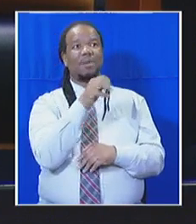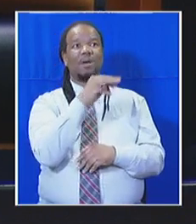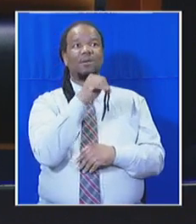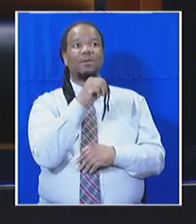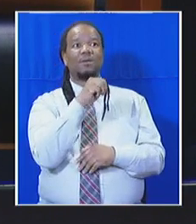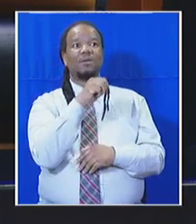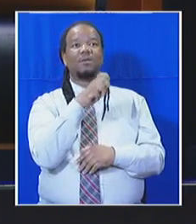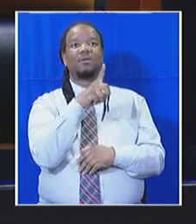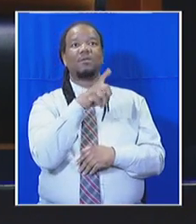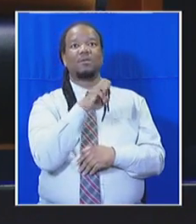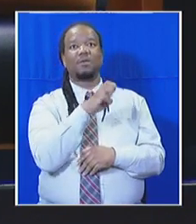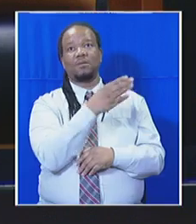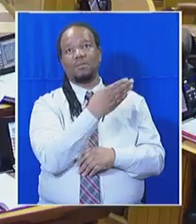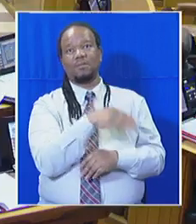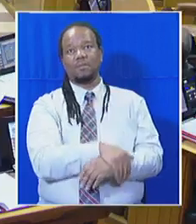I'll...